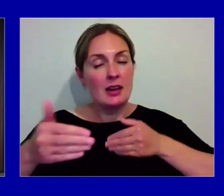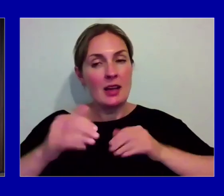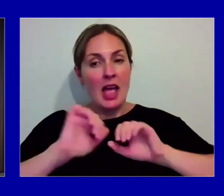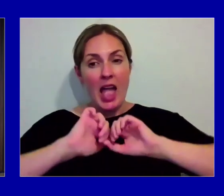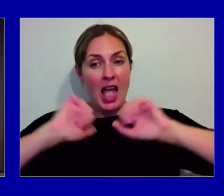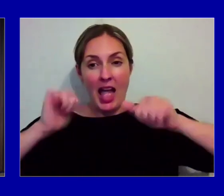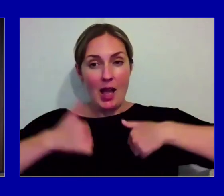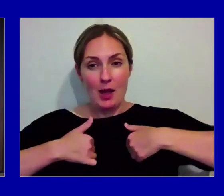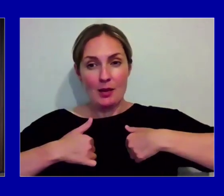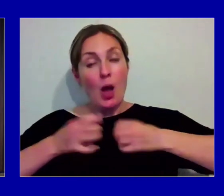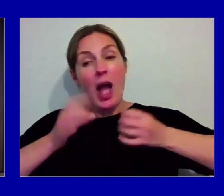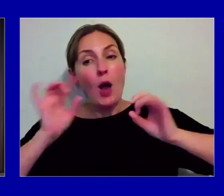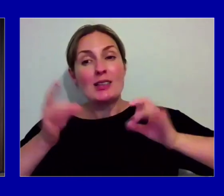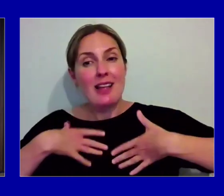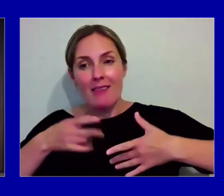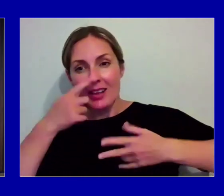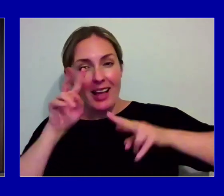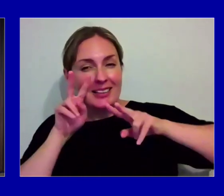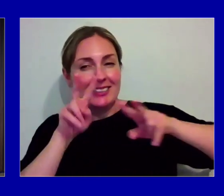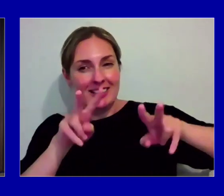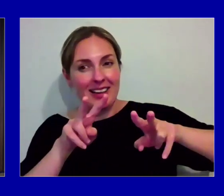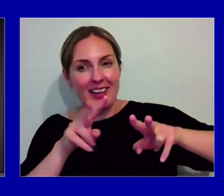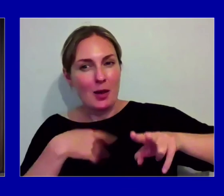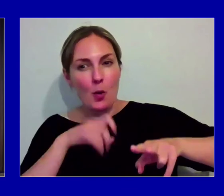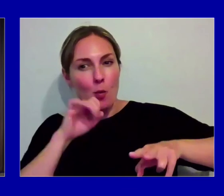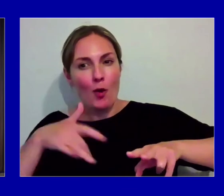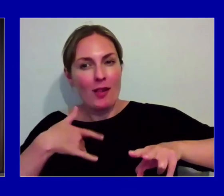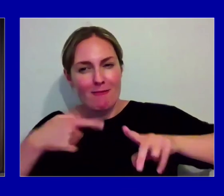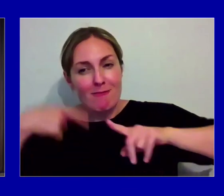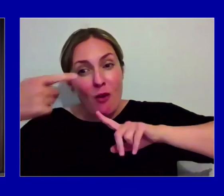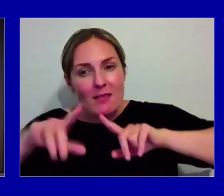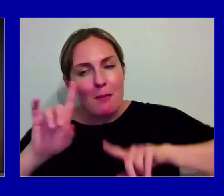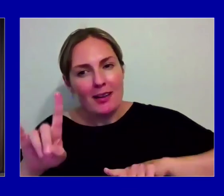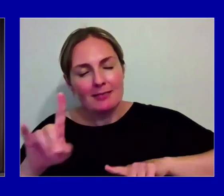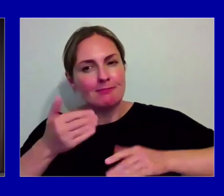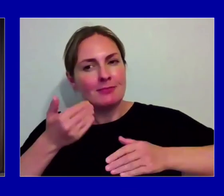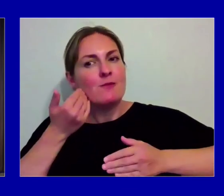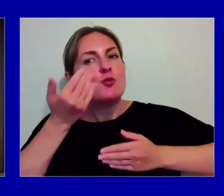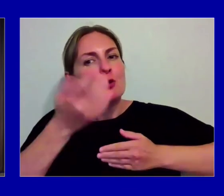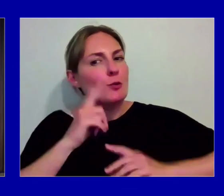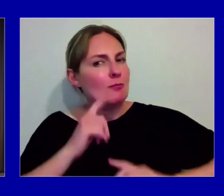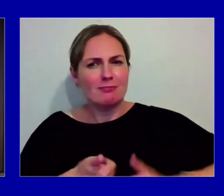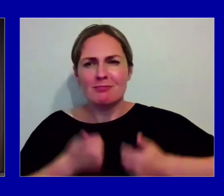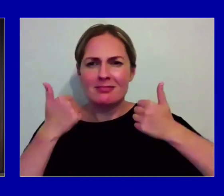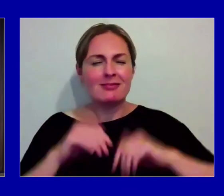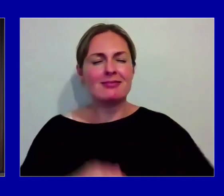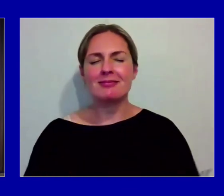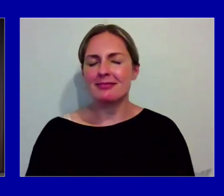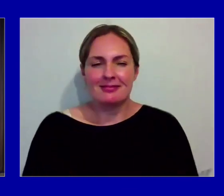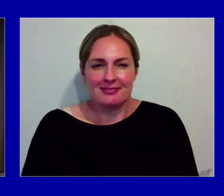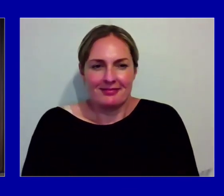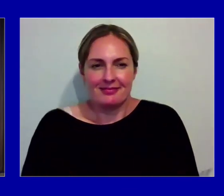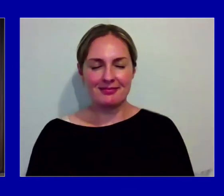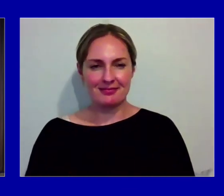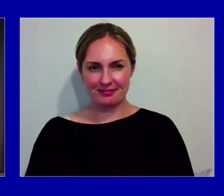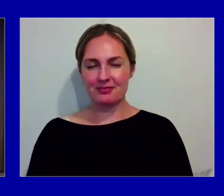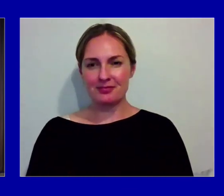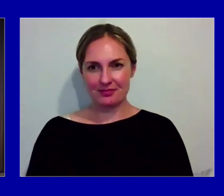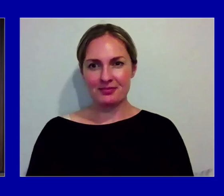will be. And, um, yeah. Uncle Bruce, you've got any, any? I just, just that we,